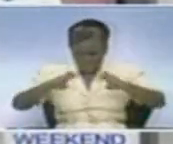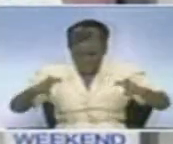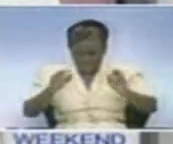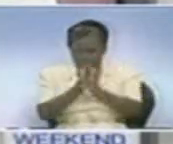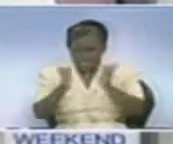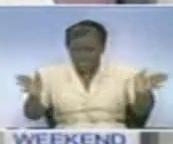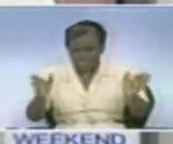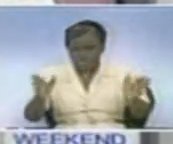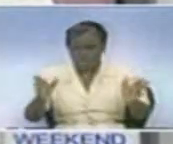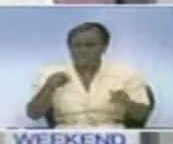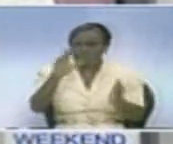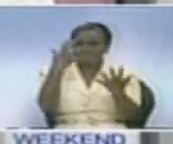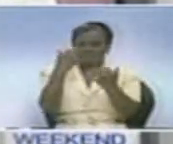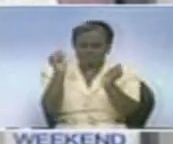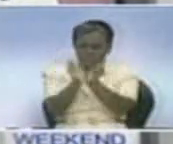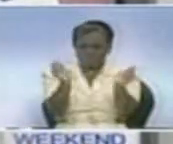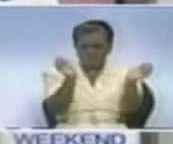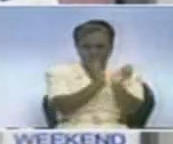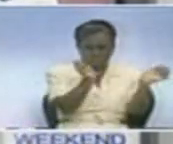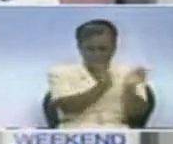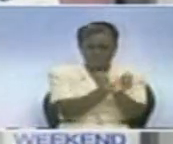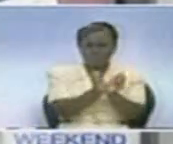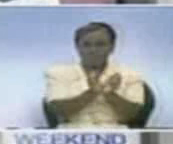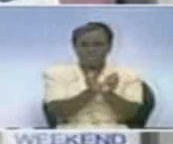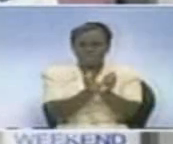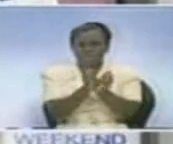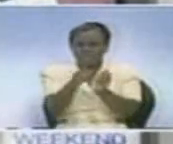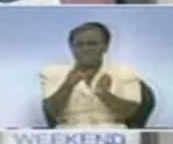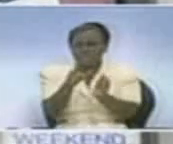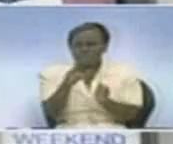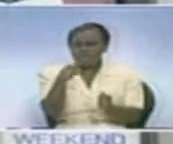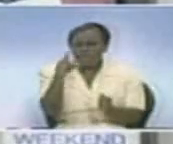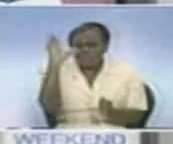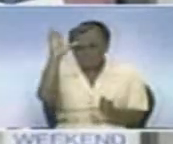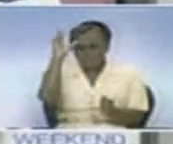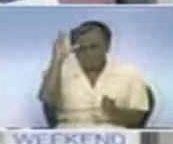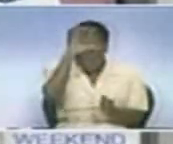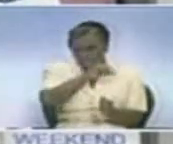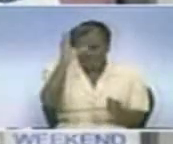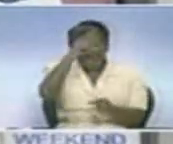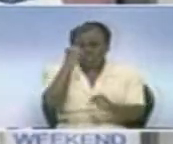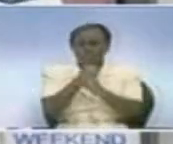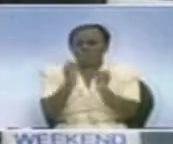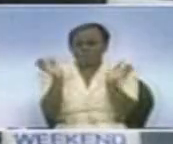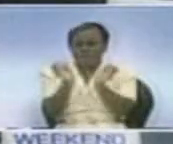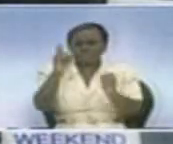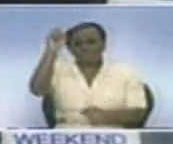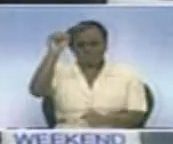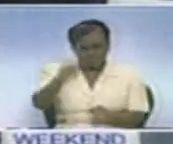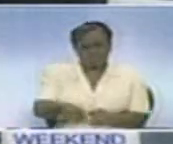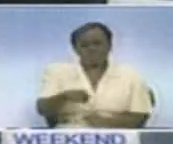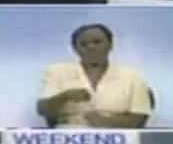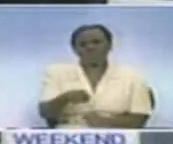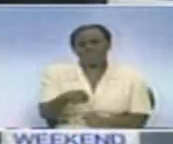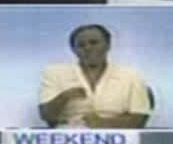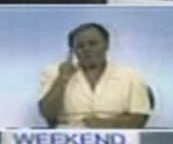that they are disciplining those who, by omission, by the offense of omission, will be punished. Okay. You've just